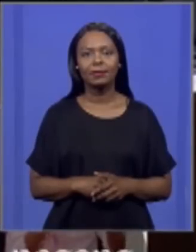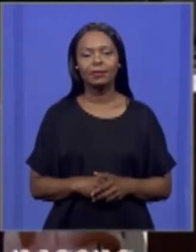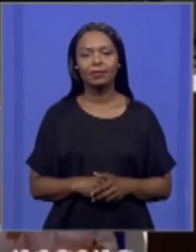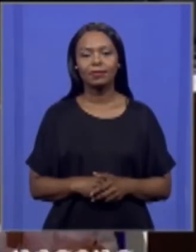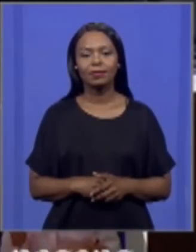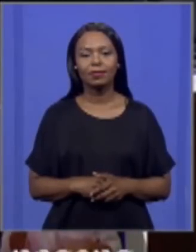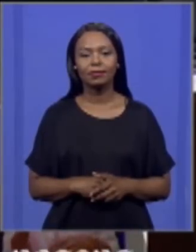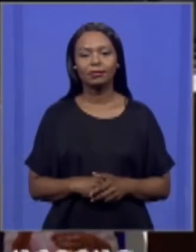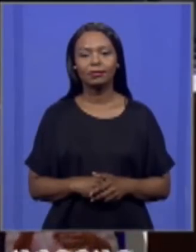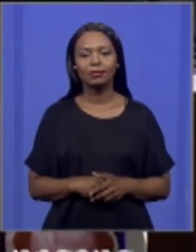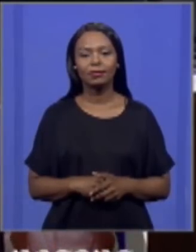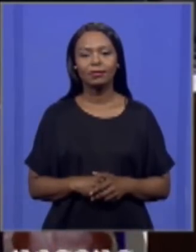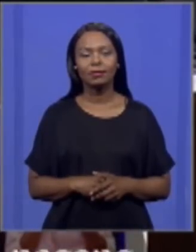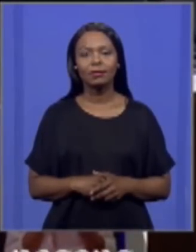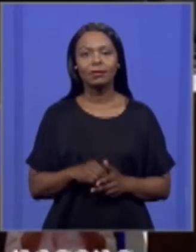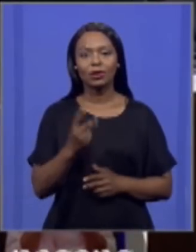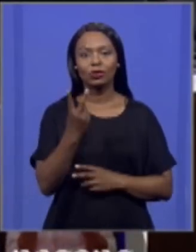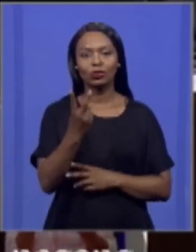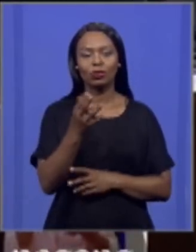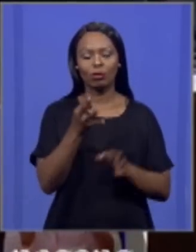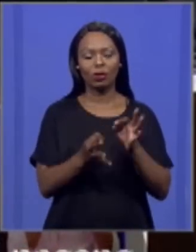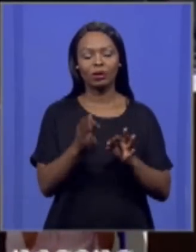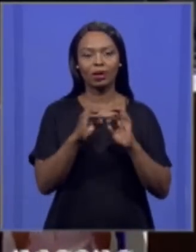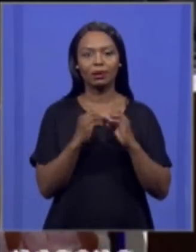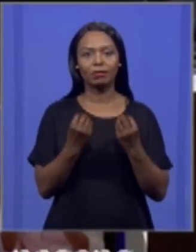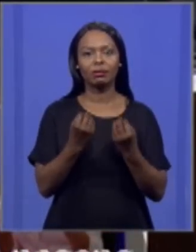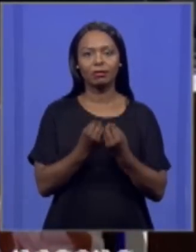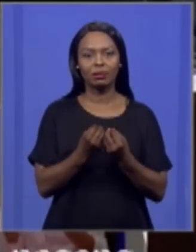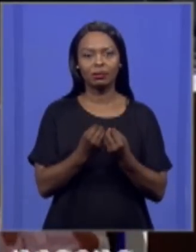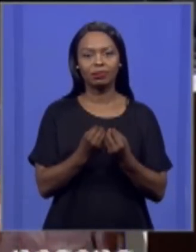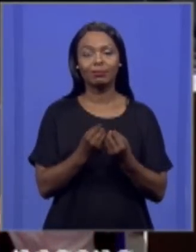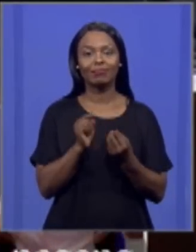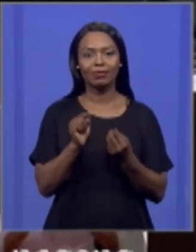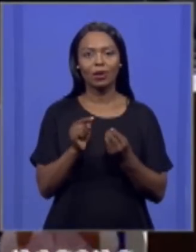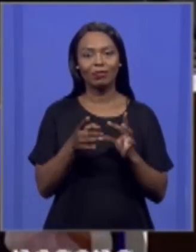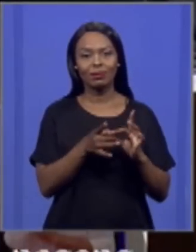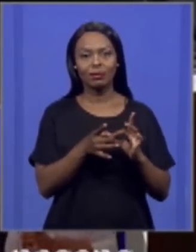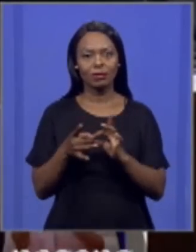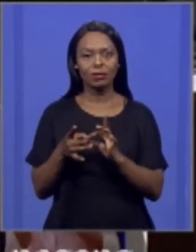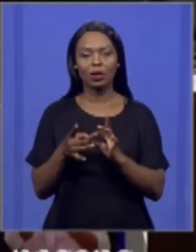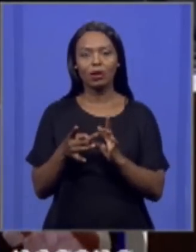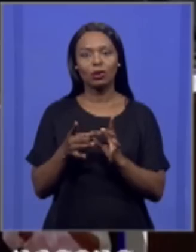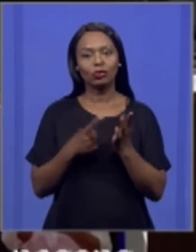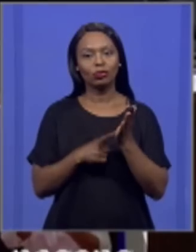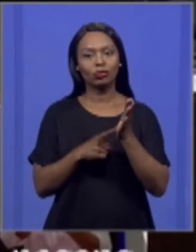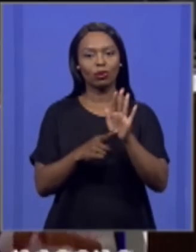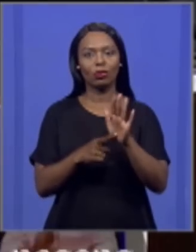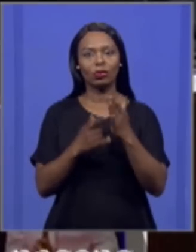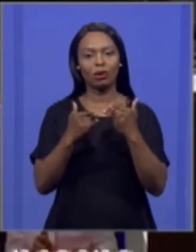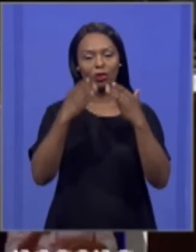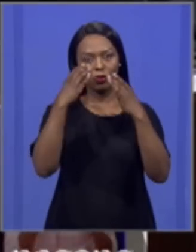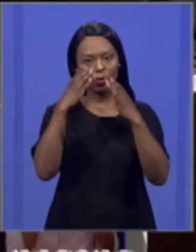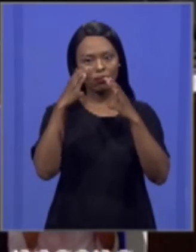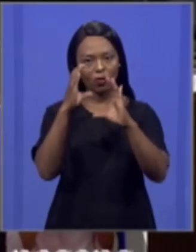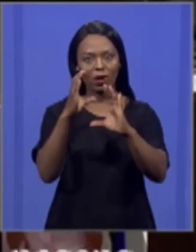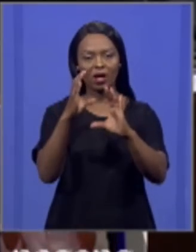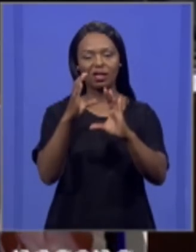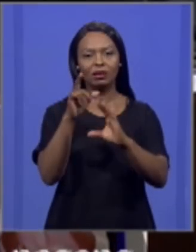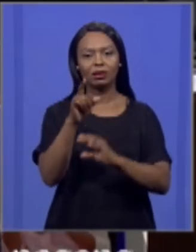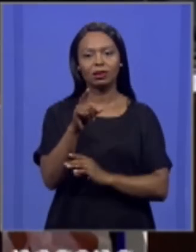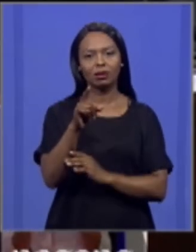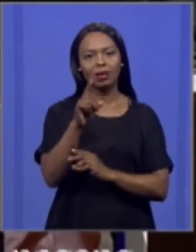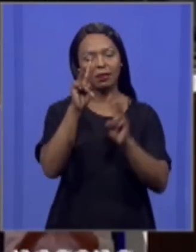This compromise between the two political parties indeed shows that they are focusing on